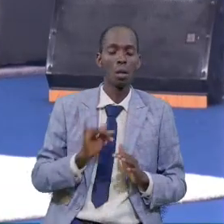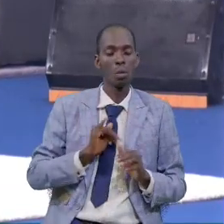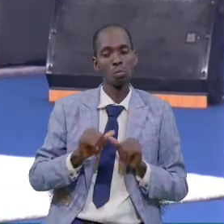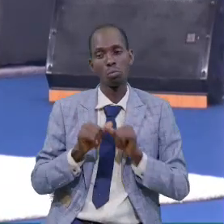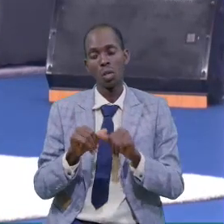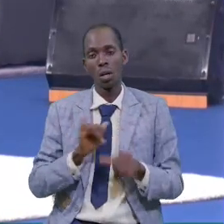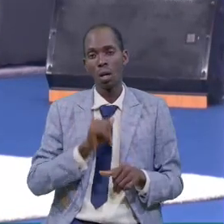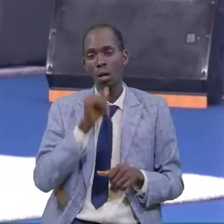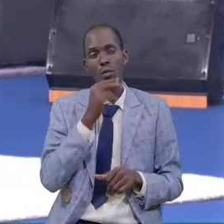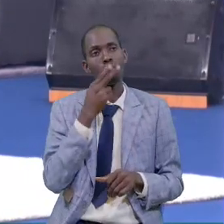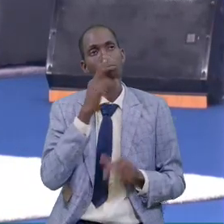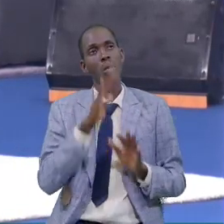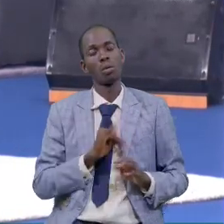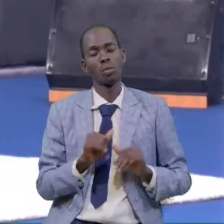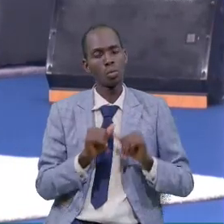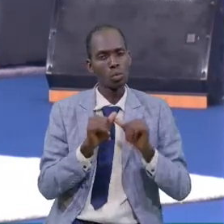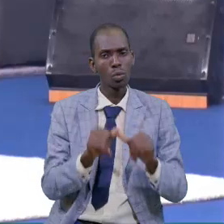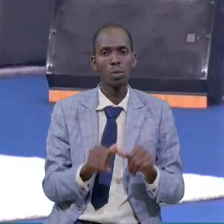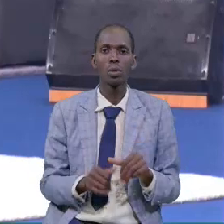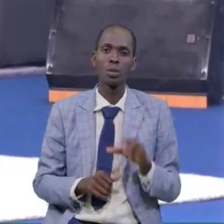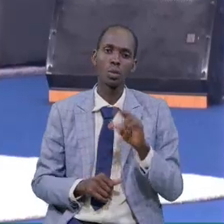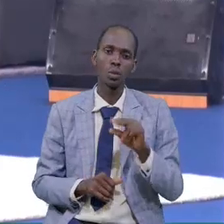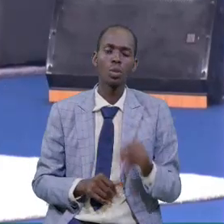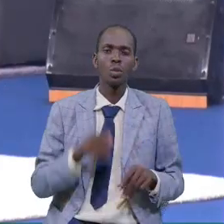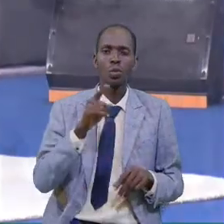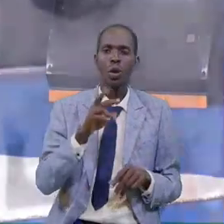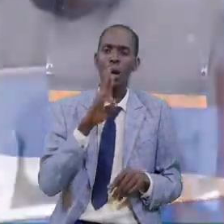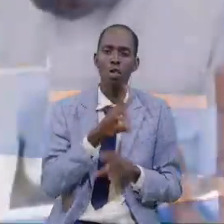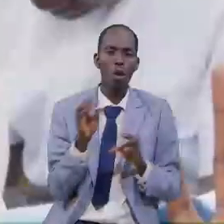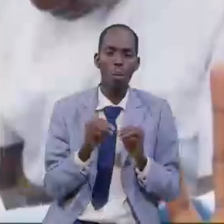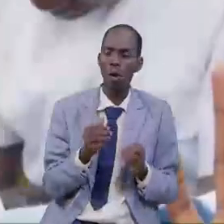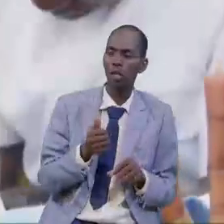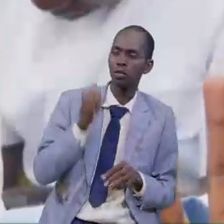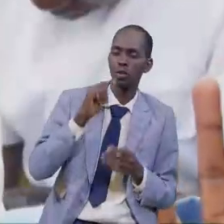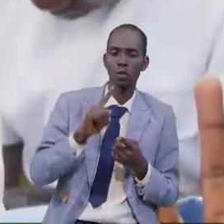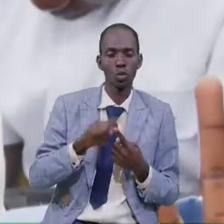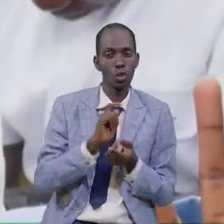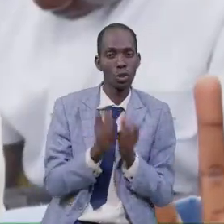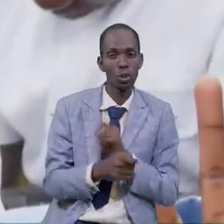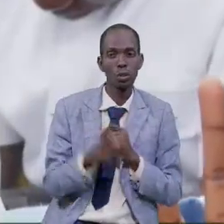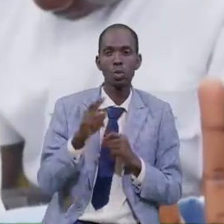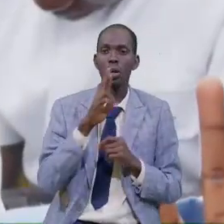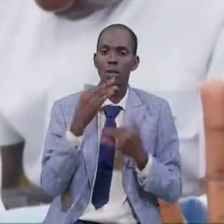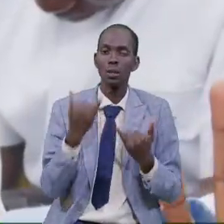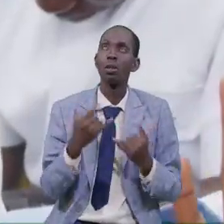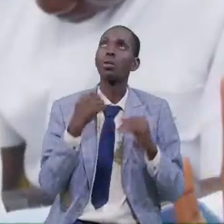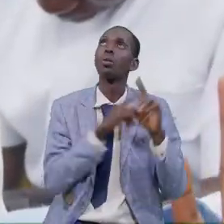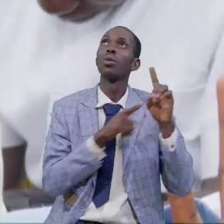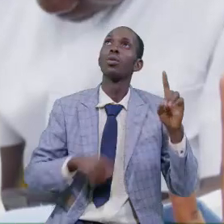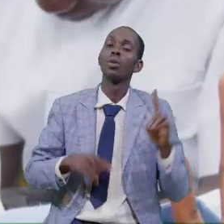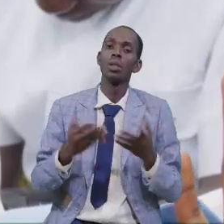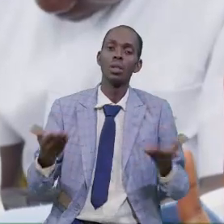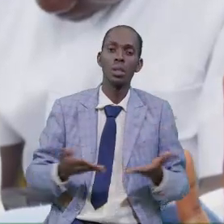That's resistance. But you are not resisting anymore. You're saying, Lord, here am I. I want the